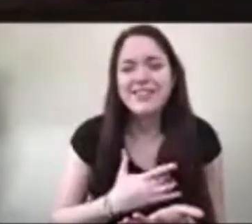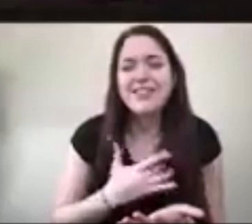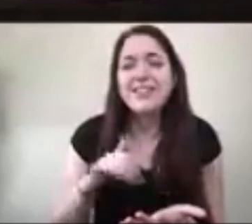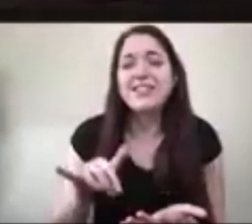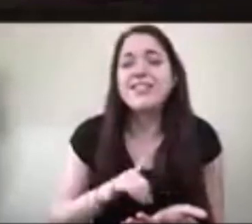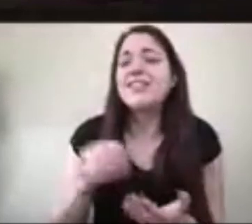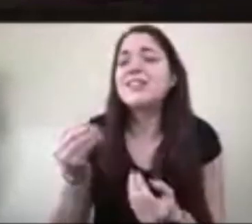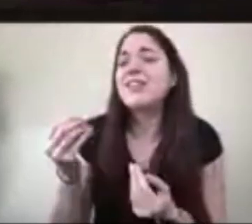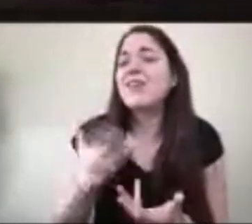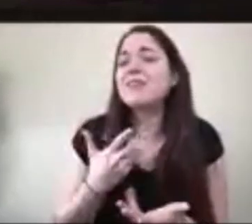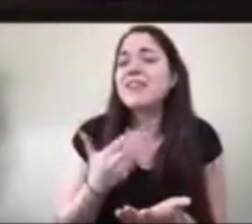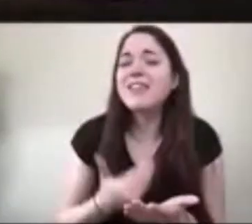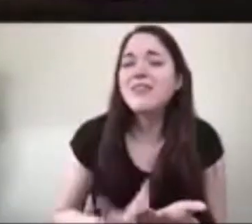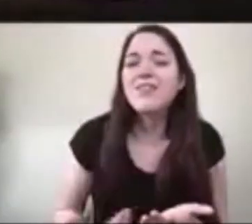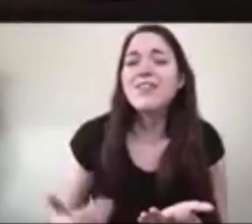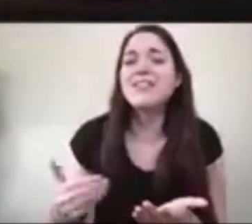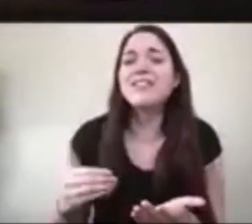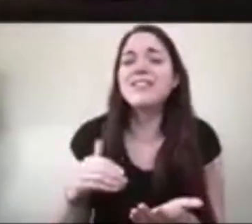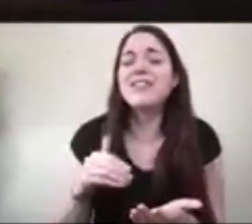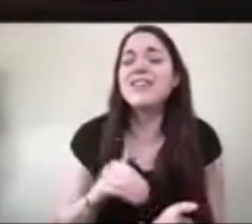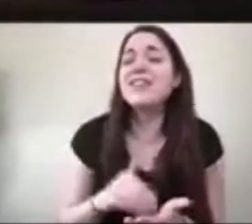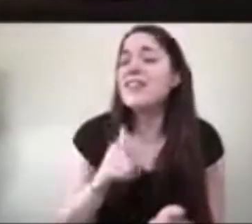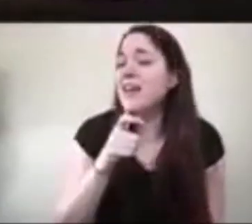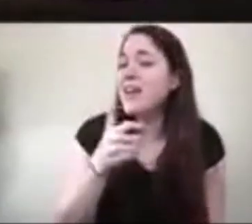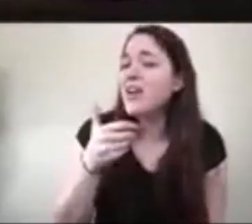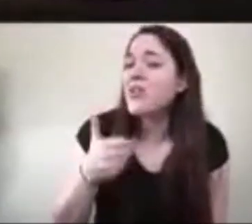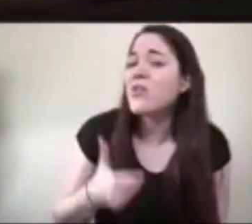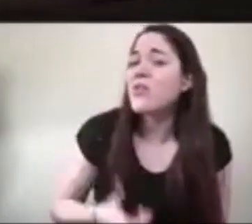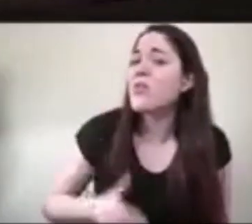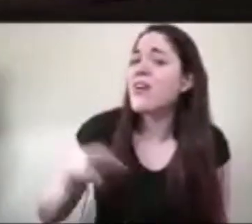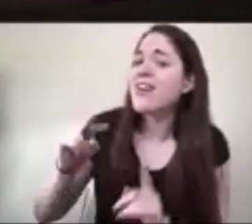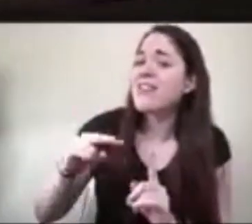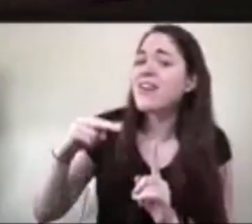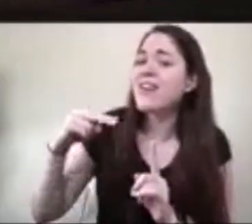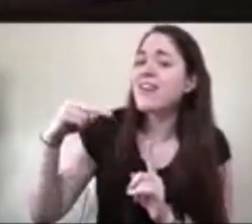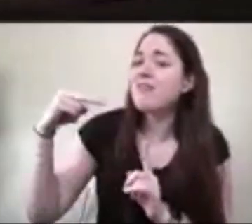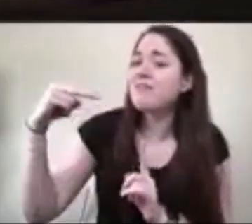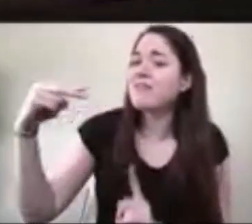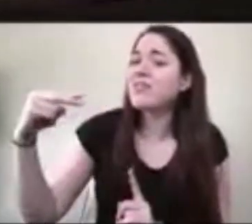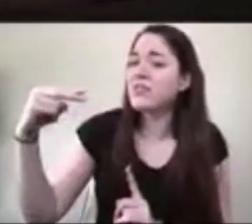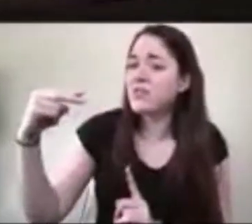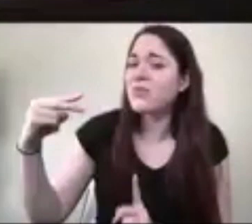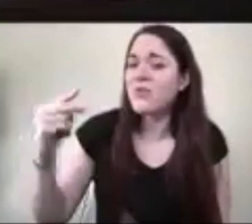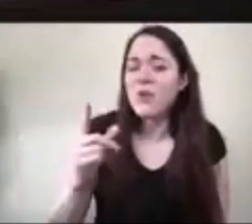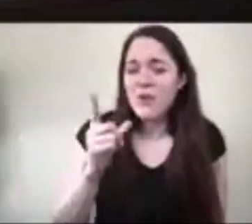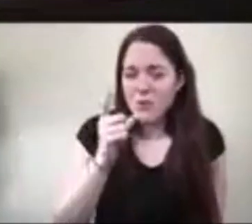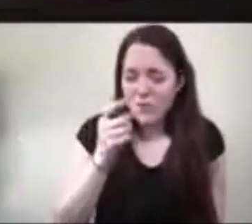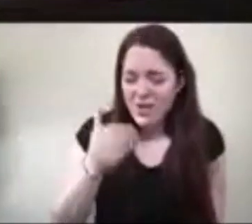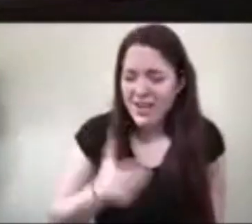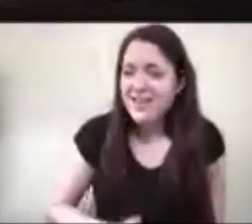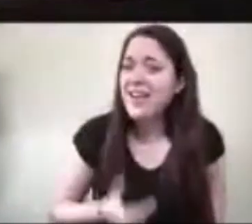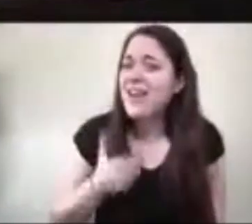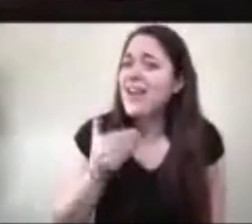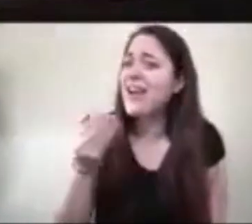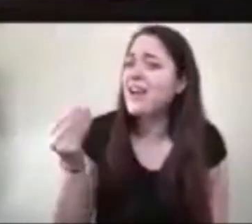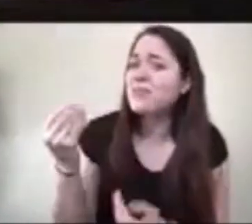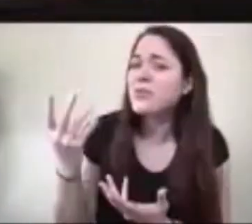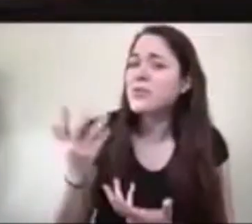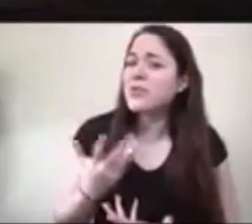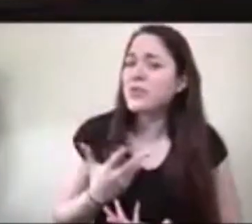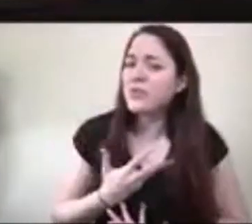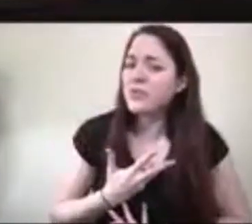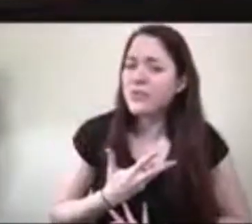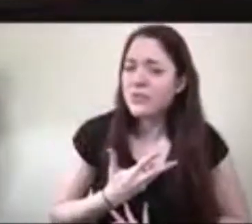me once again who I am to you, who I am to you.